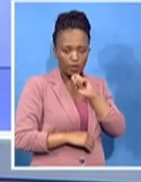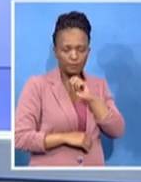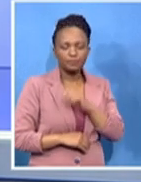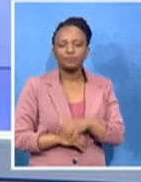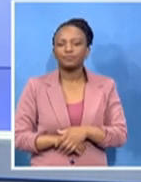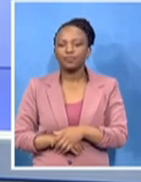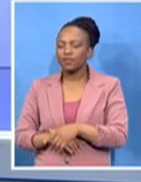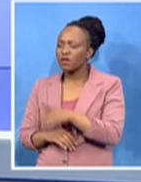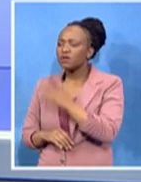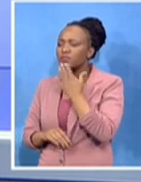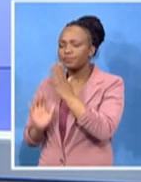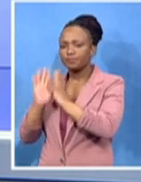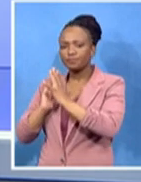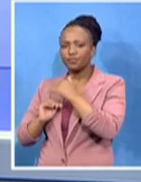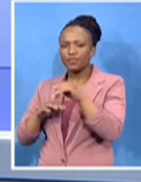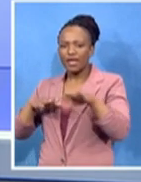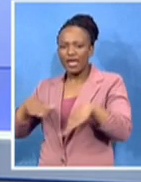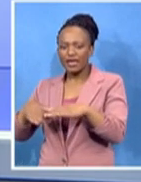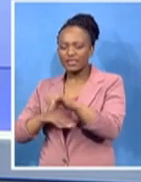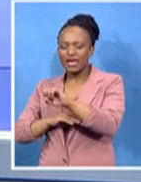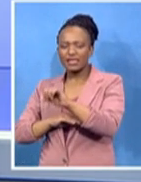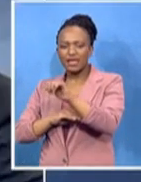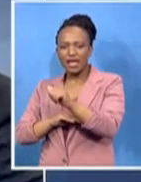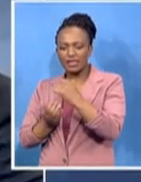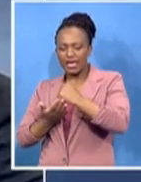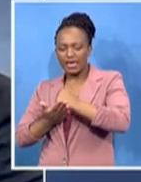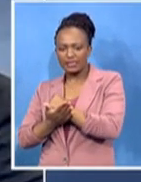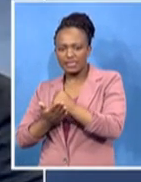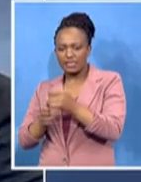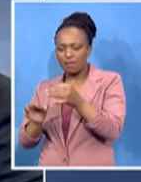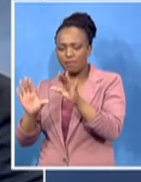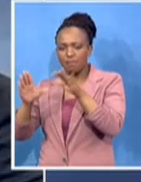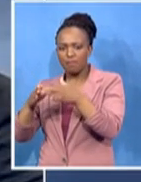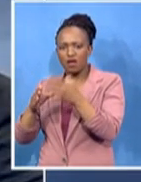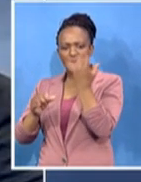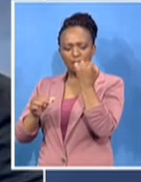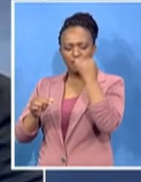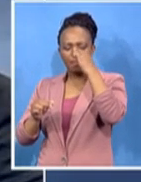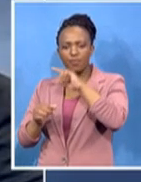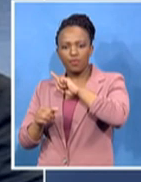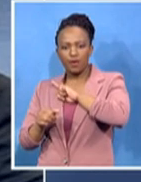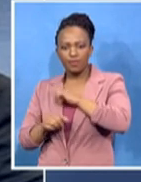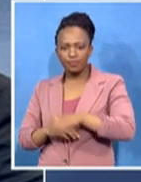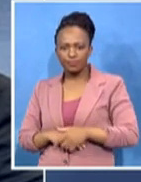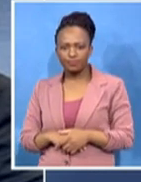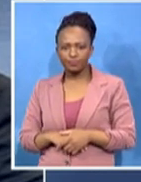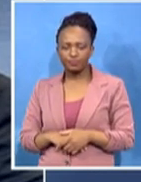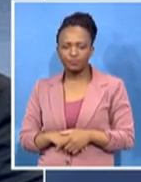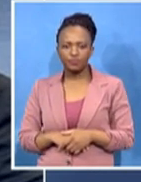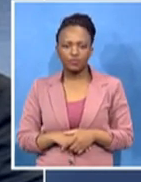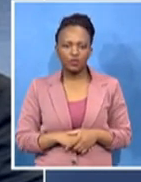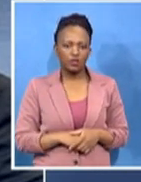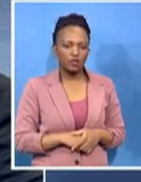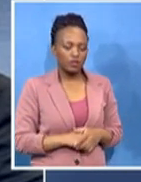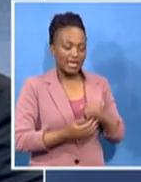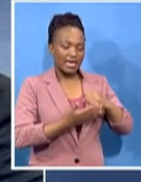to register the party was rejected? The registration of political parties is regulated in terms of